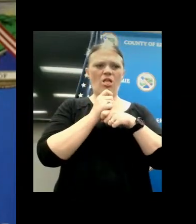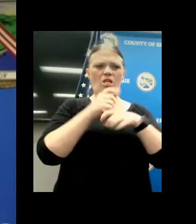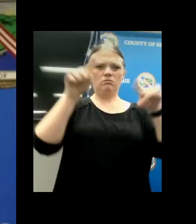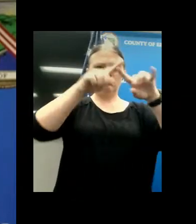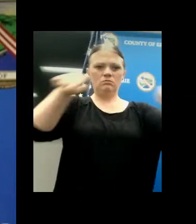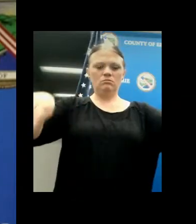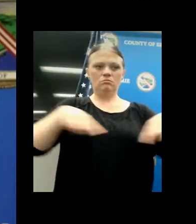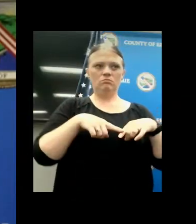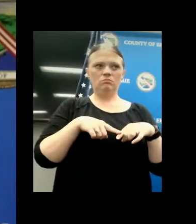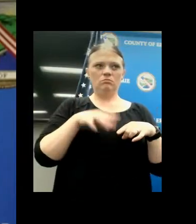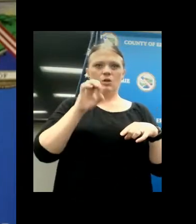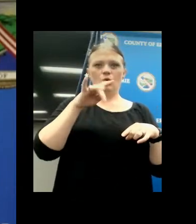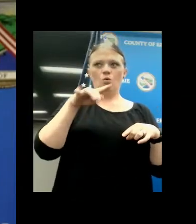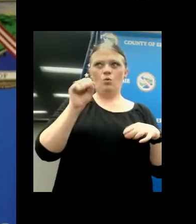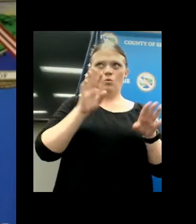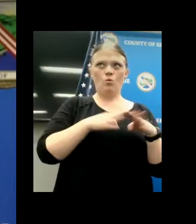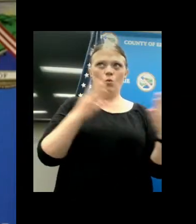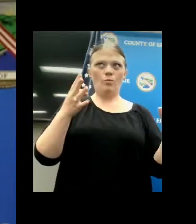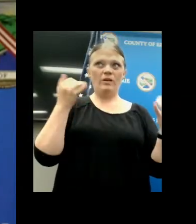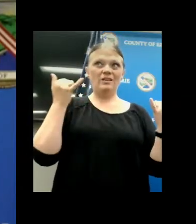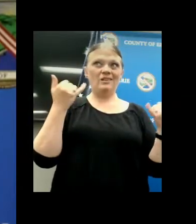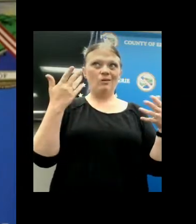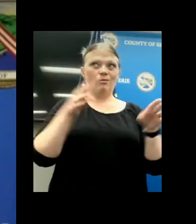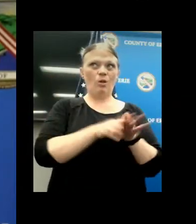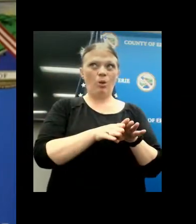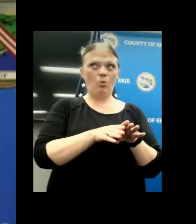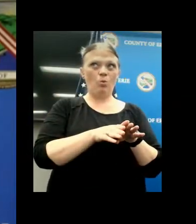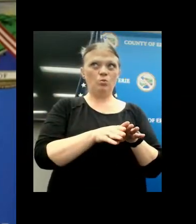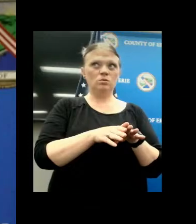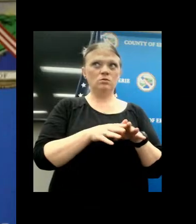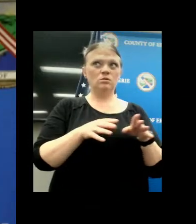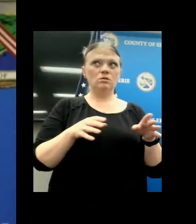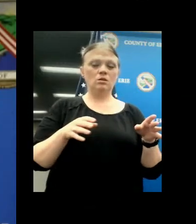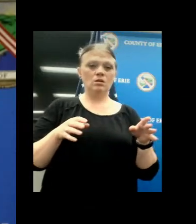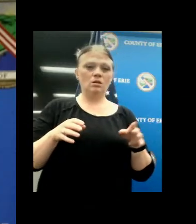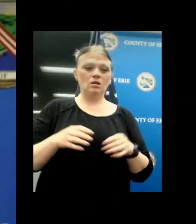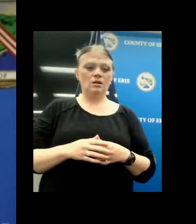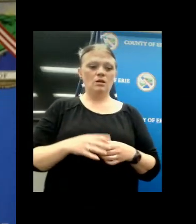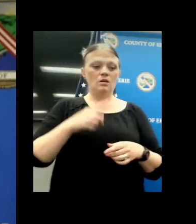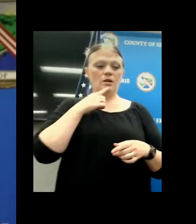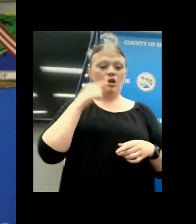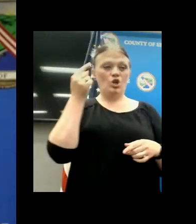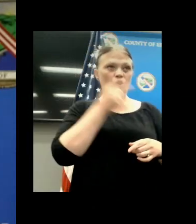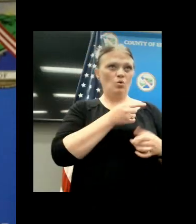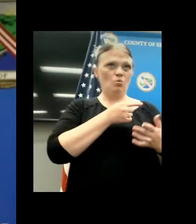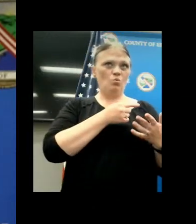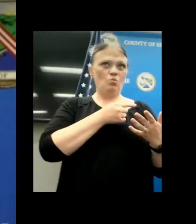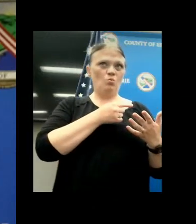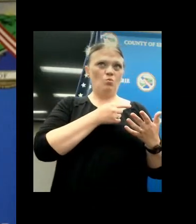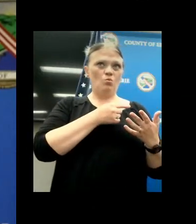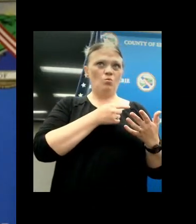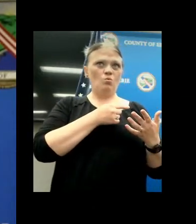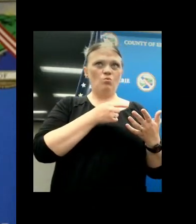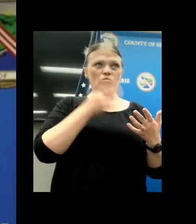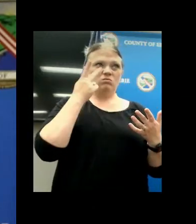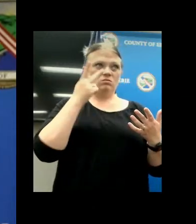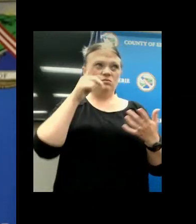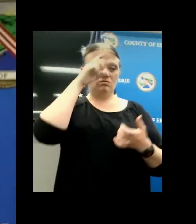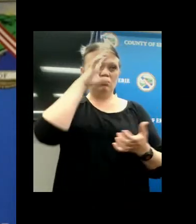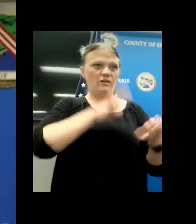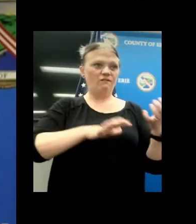and courts opened up, and they're now going to be closing those down. Are you finding that there was confusion on that,